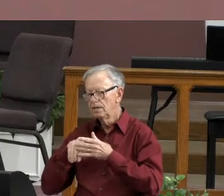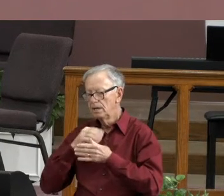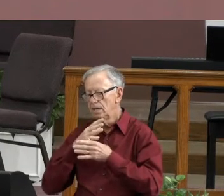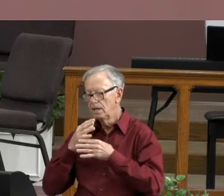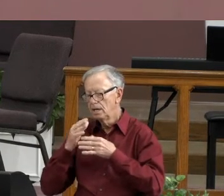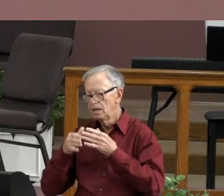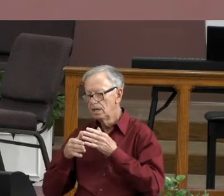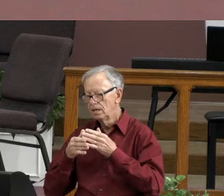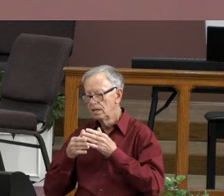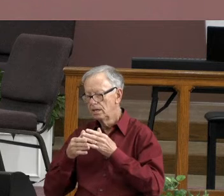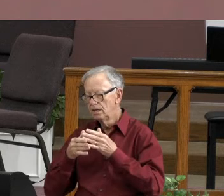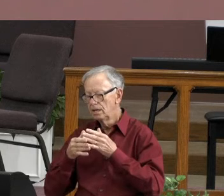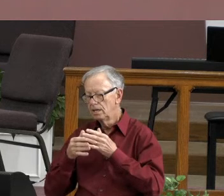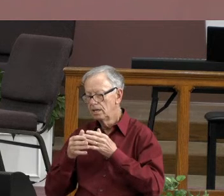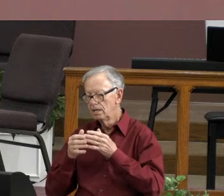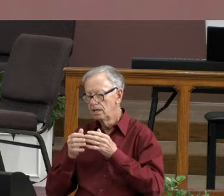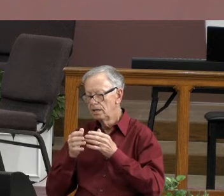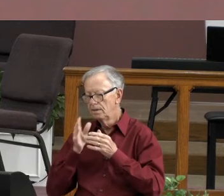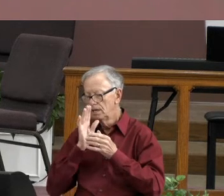Speak to each one of us right now, Lord.